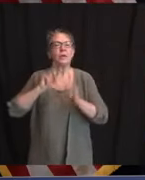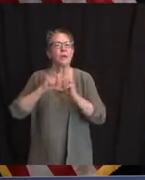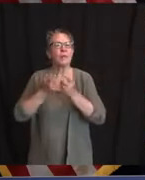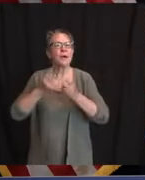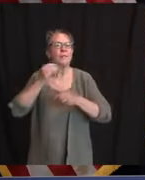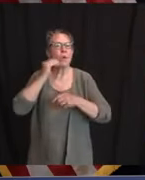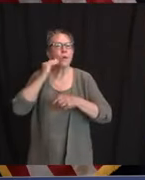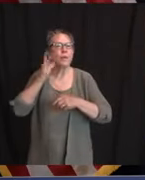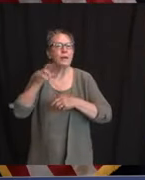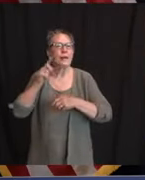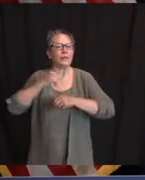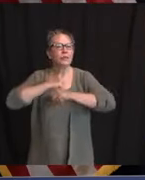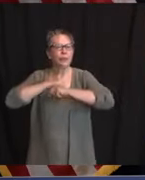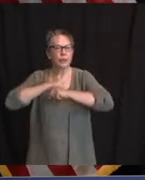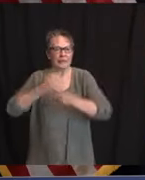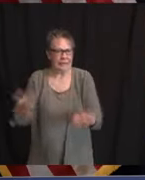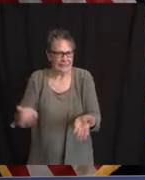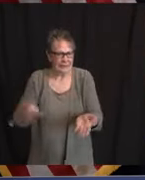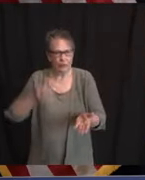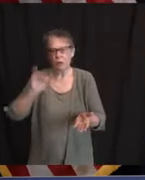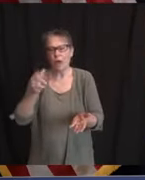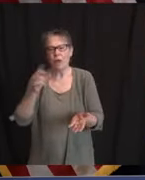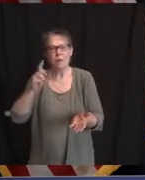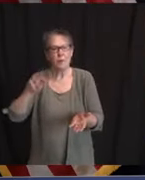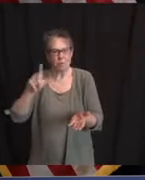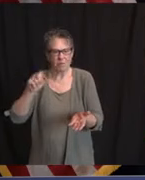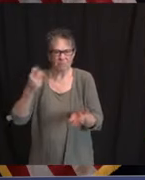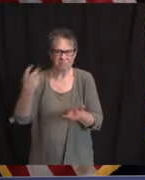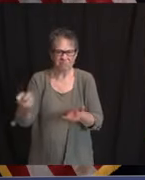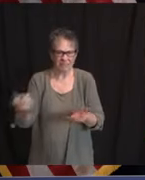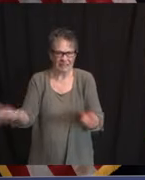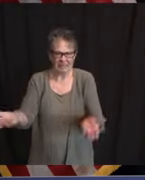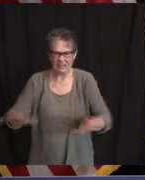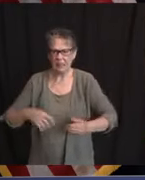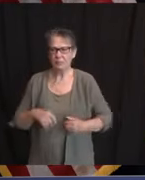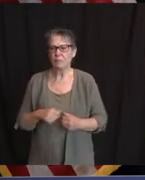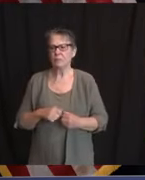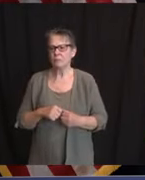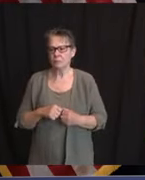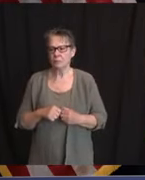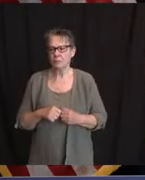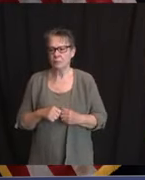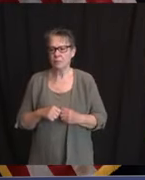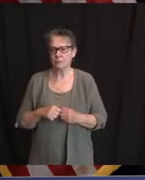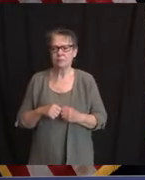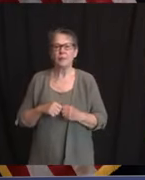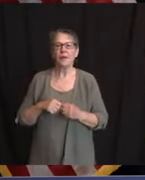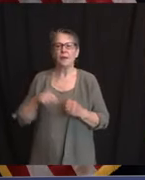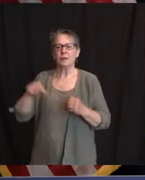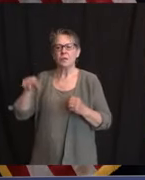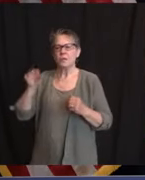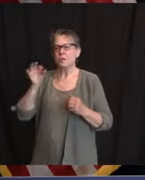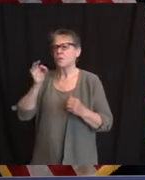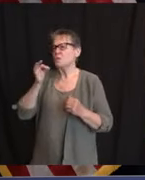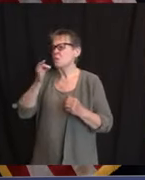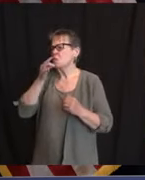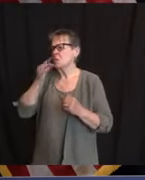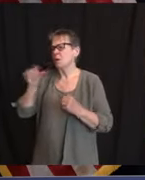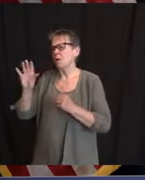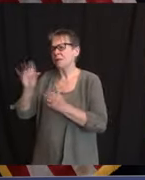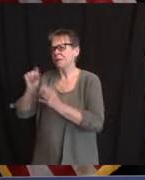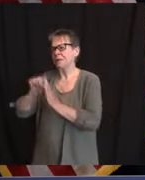And Matt Placken, our General Counsel, will join us shortly. Senator Menendez is here to give an update on the standing